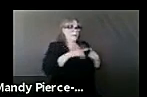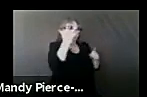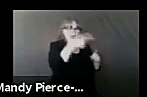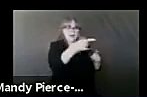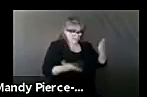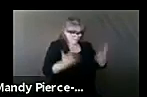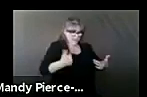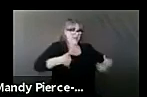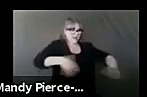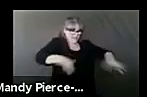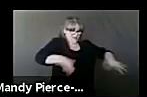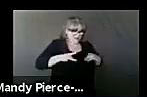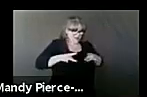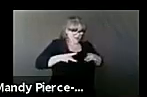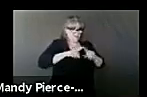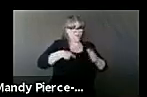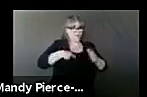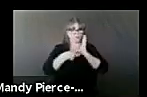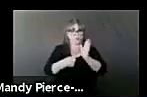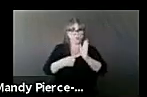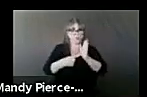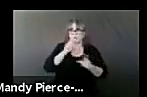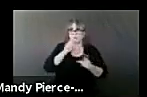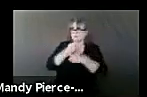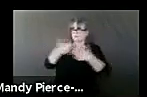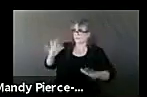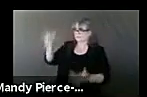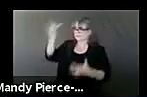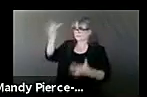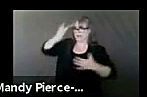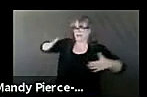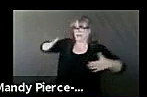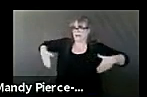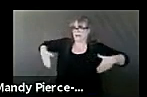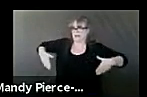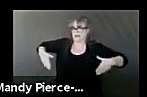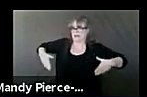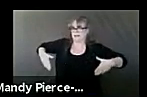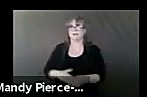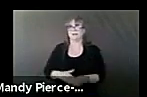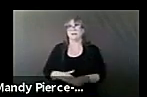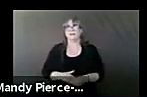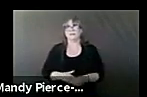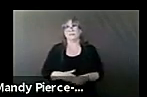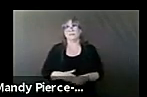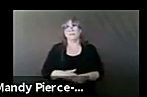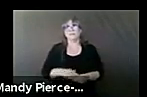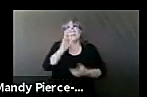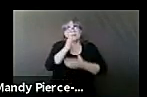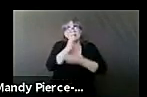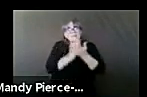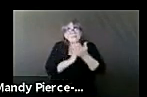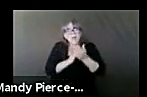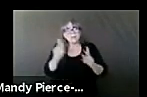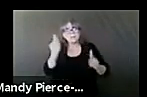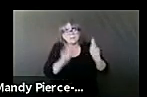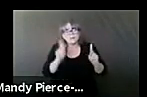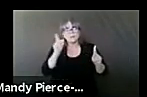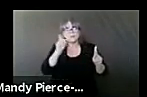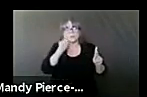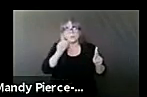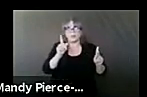or will recover soon based on our understanding of other coronaviruses. They should have immunity. But at the same